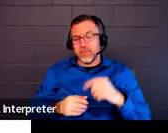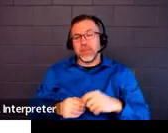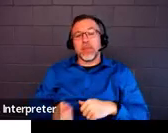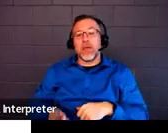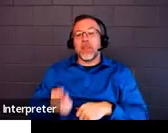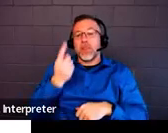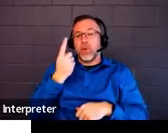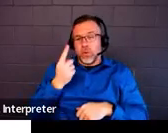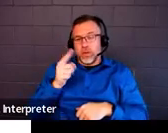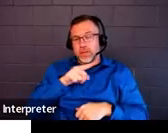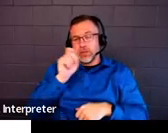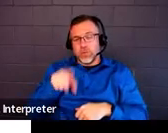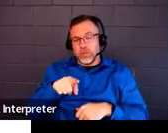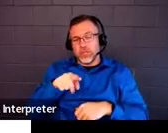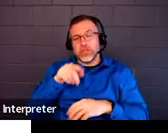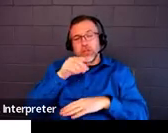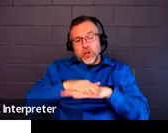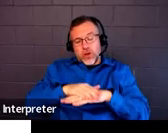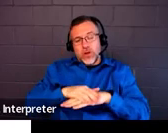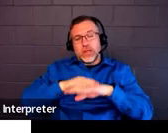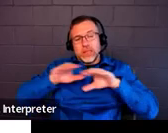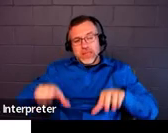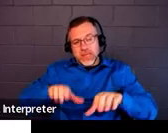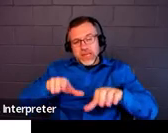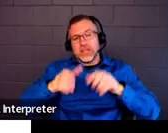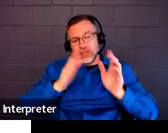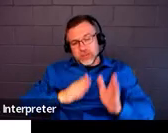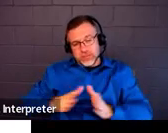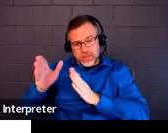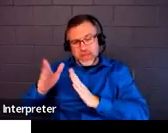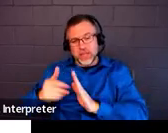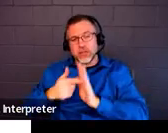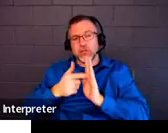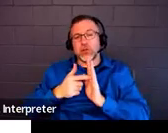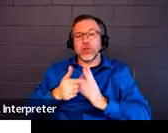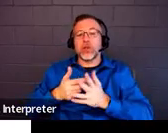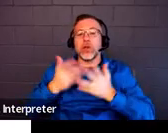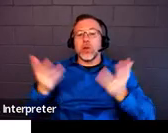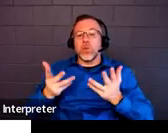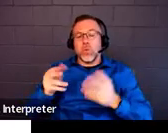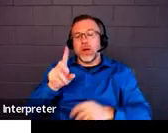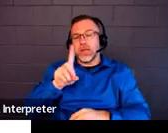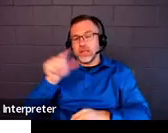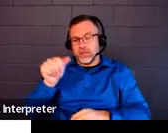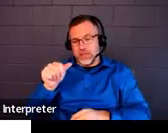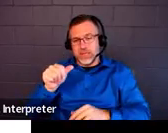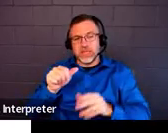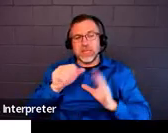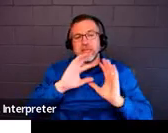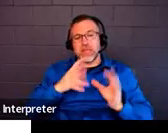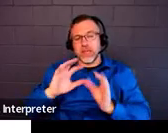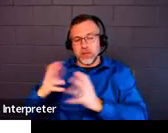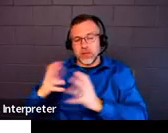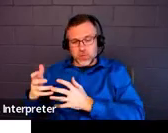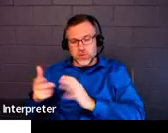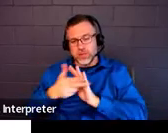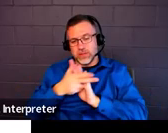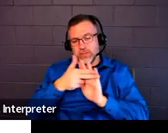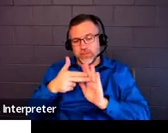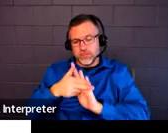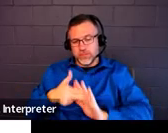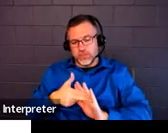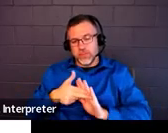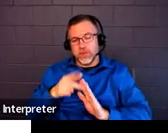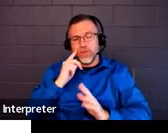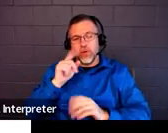one of the questions on the action plan is asking what disability categories are represented by the 1%